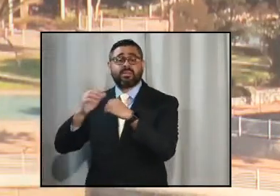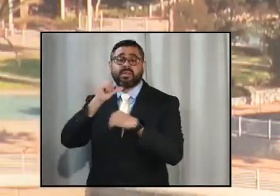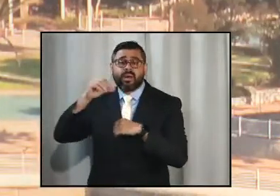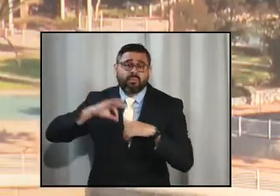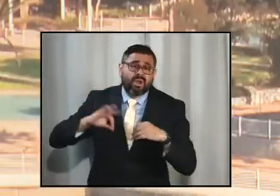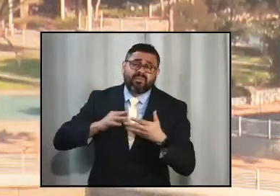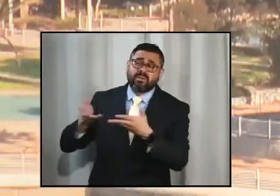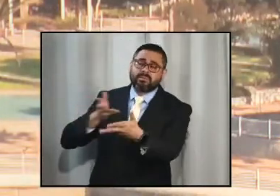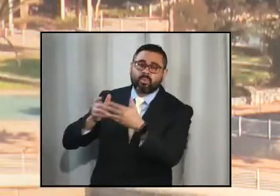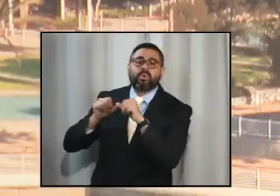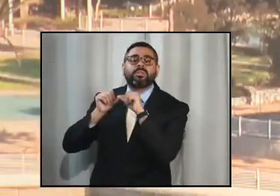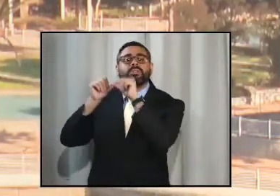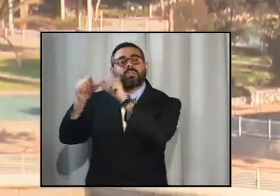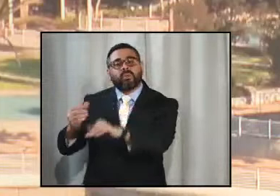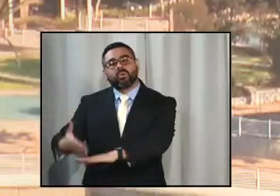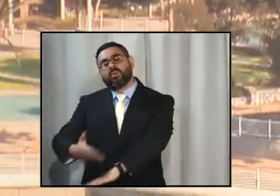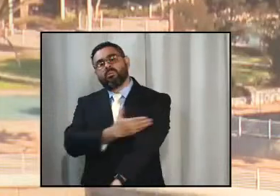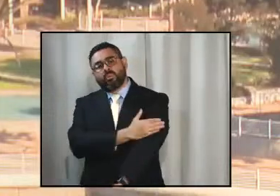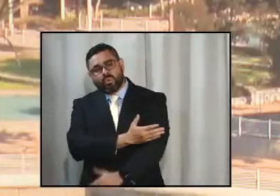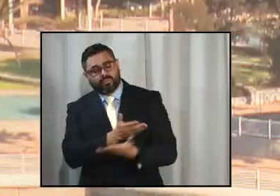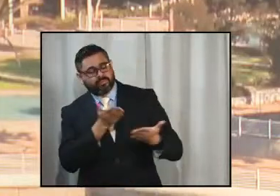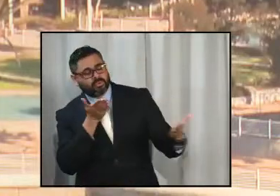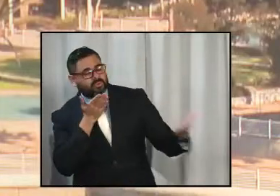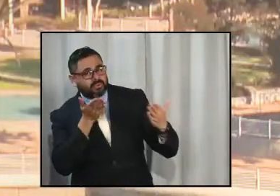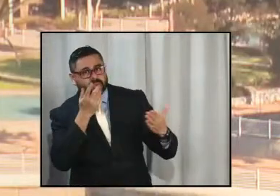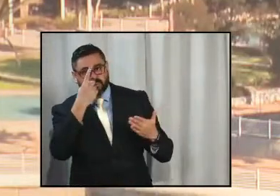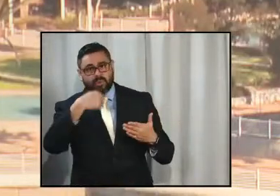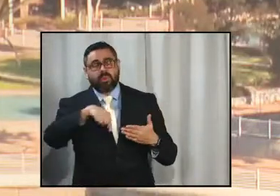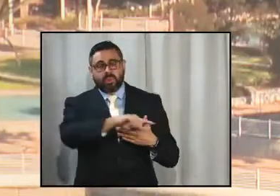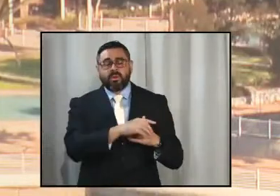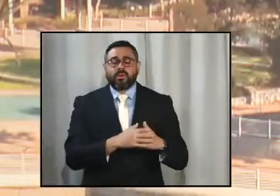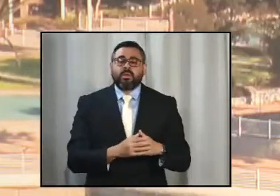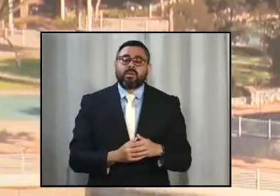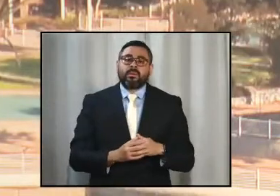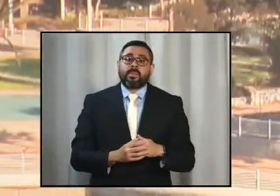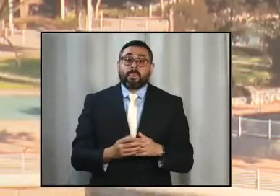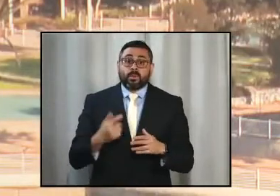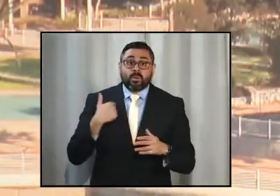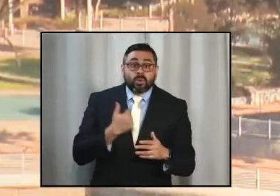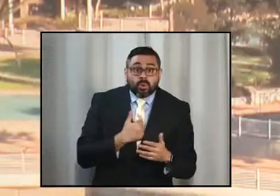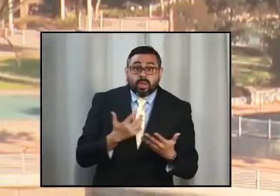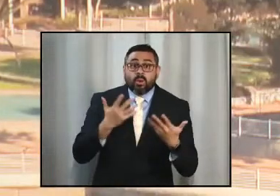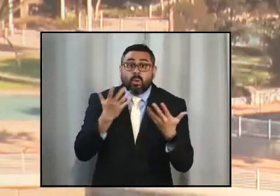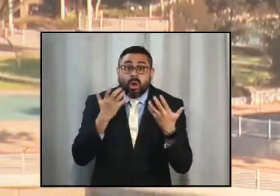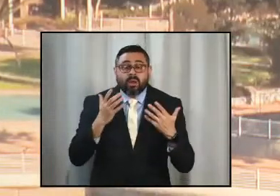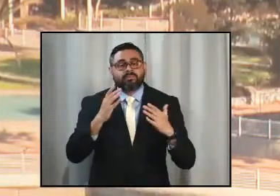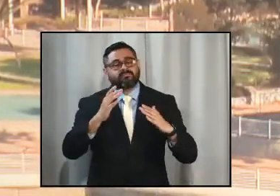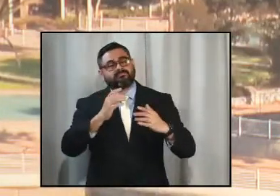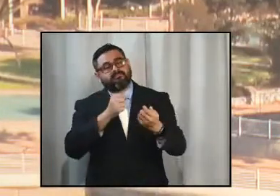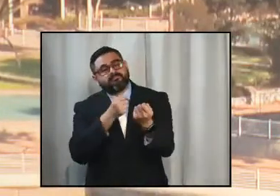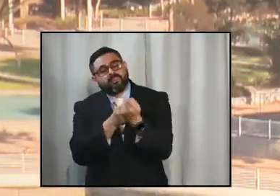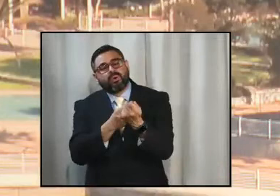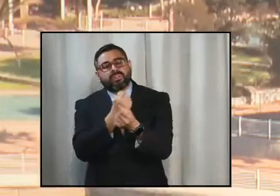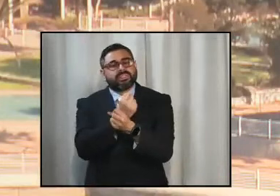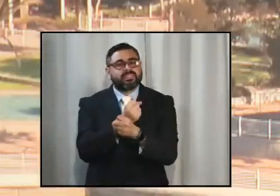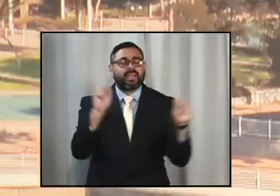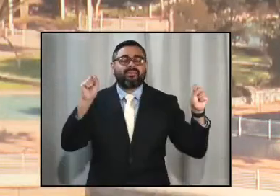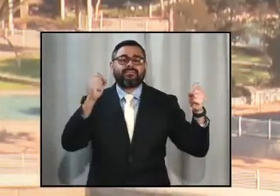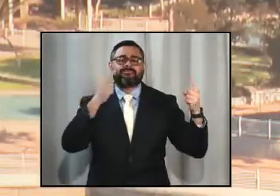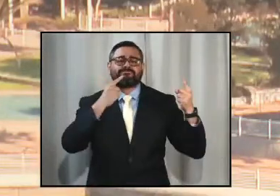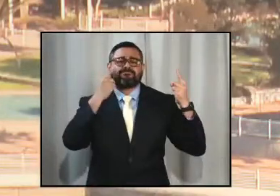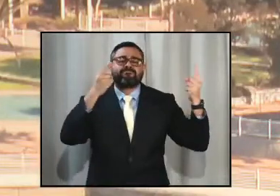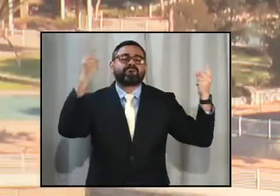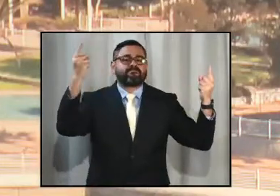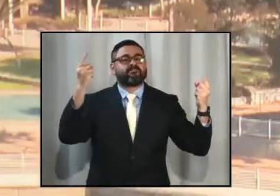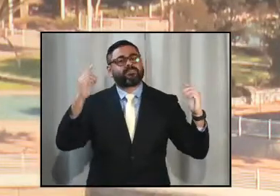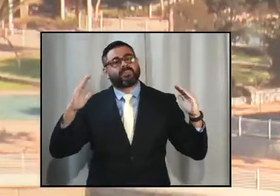regarding homelessness. As part of this, we'll continue to support a safe and vibrant city along with the other city departments.